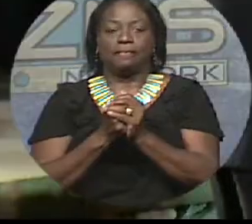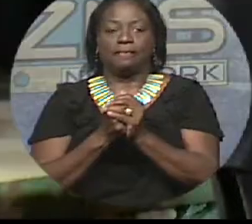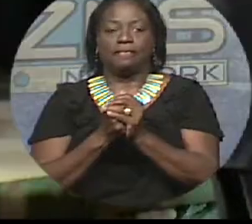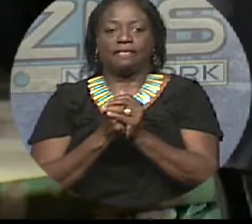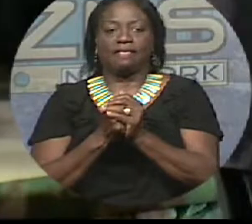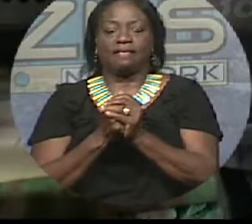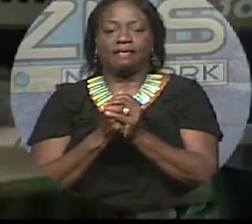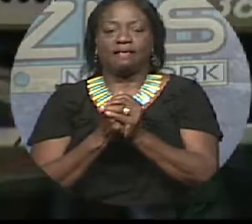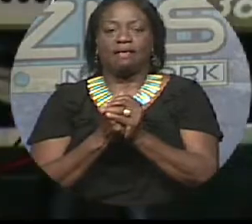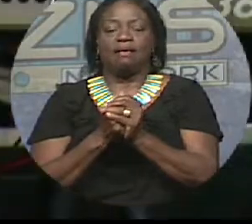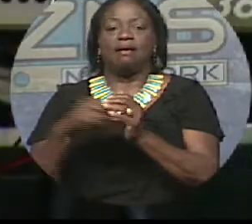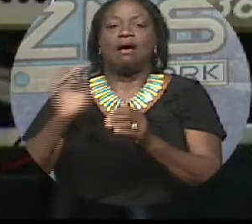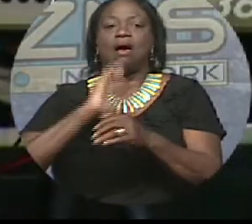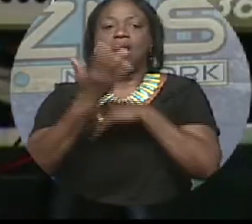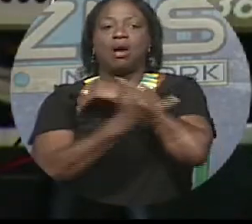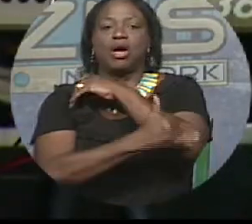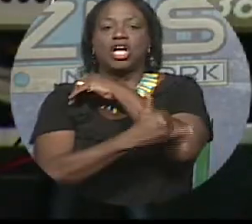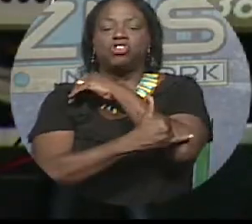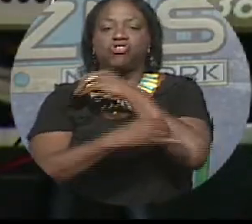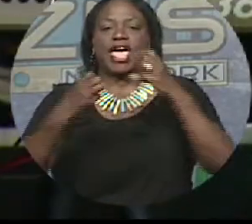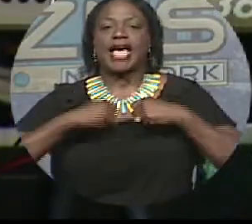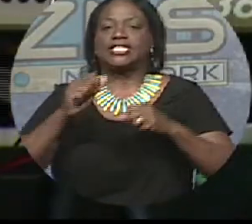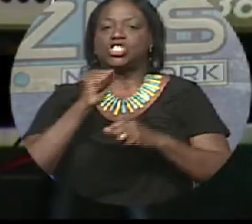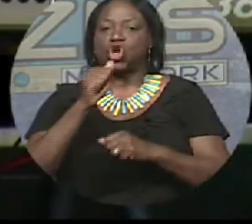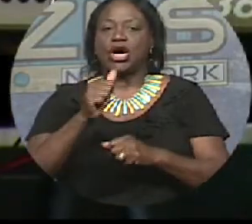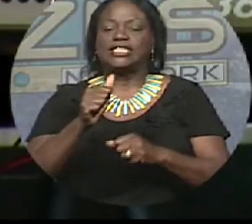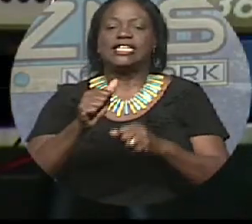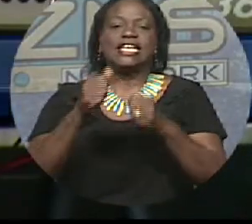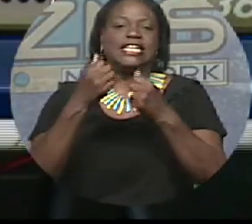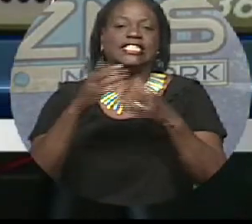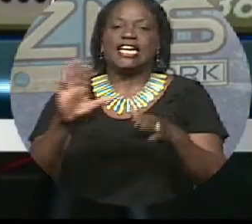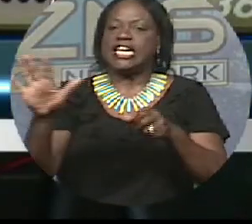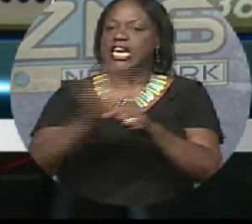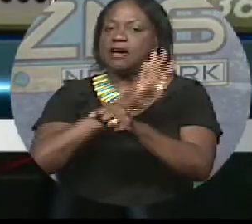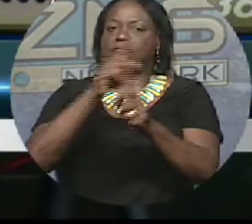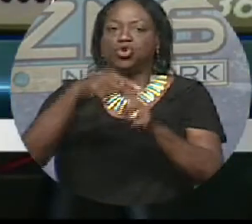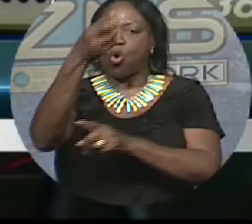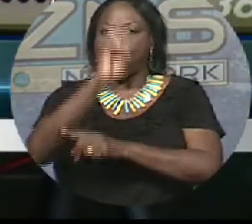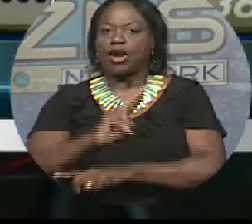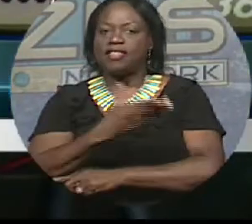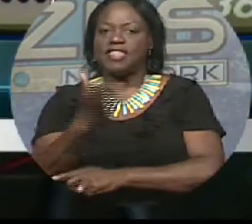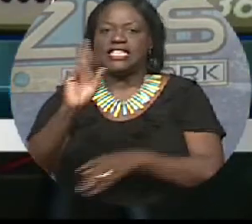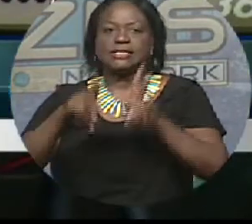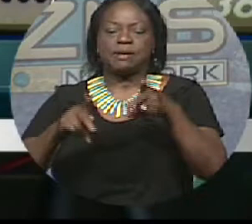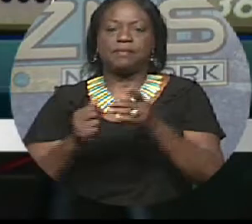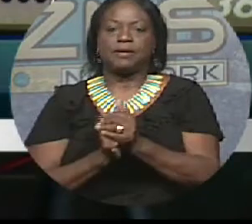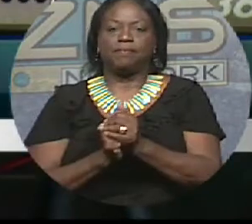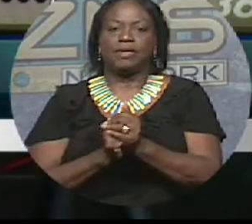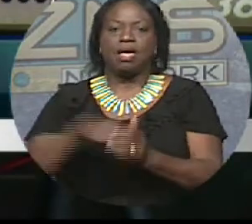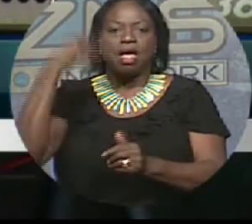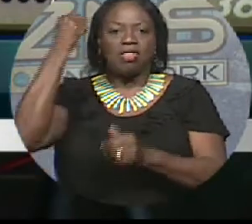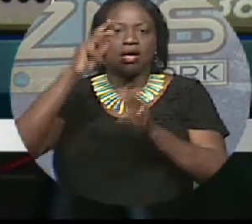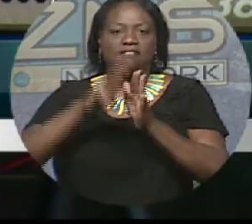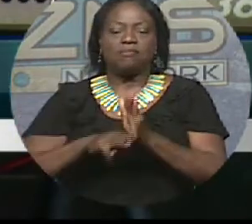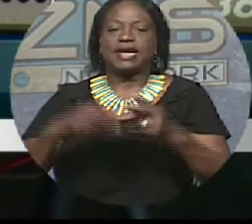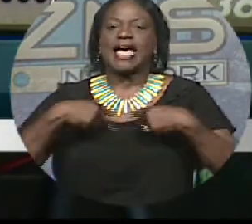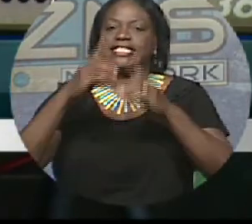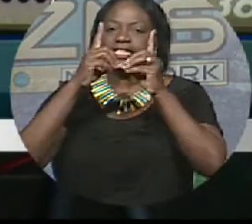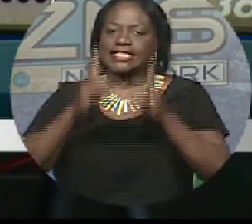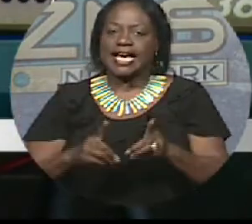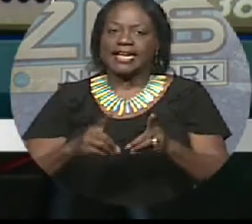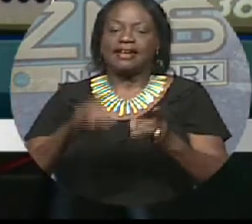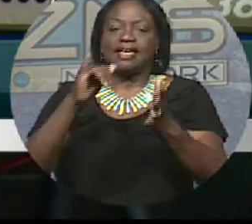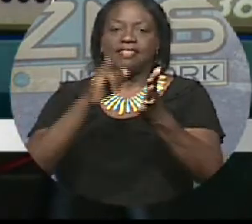The country has not done enough to honor these national treasures. The government has decided that